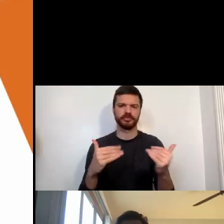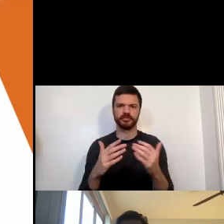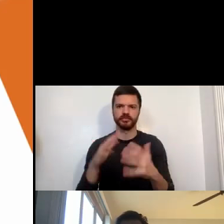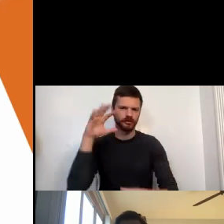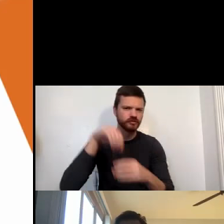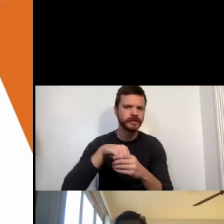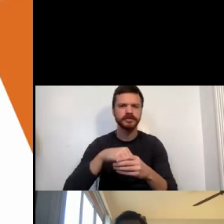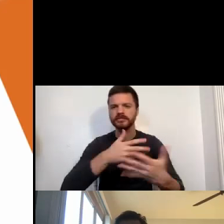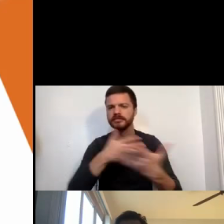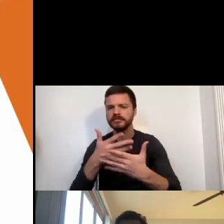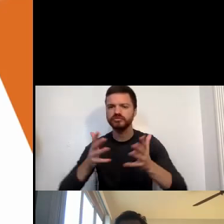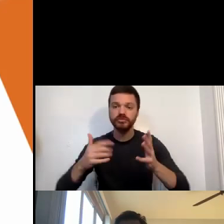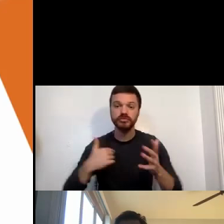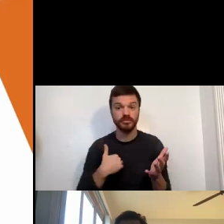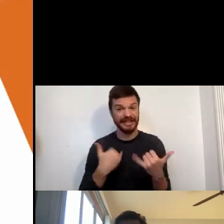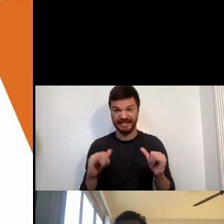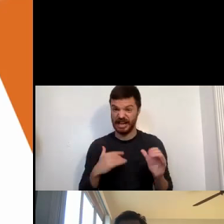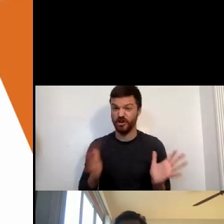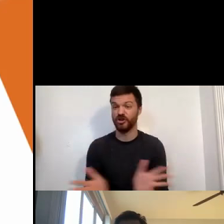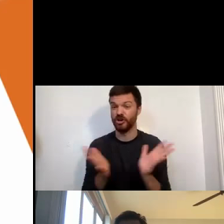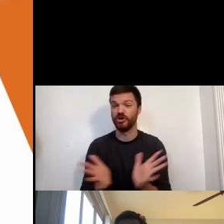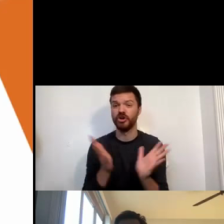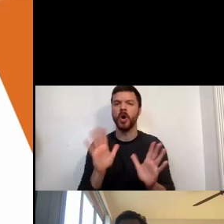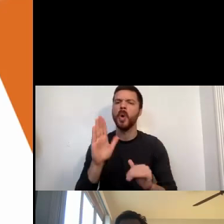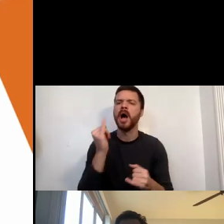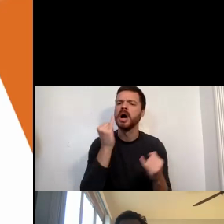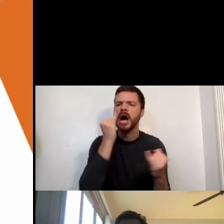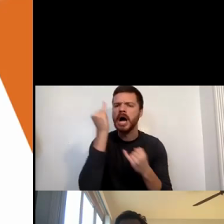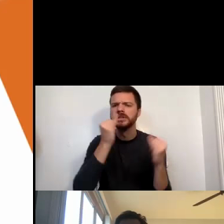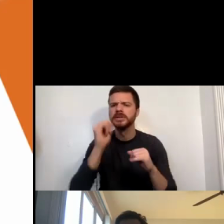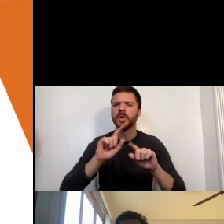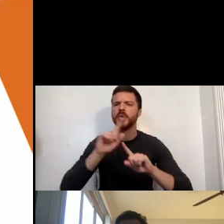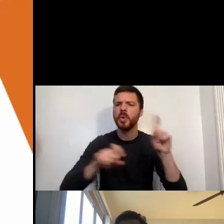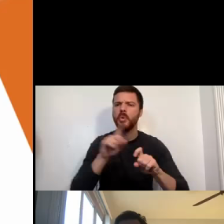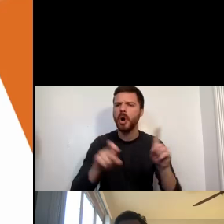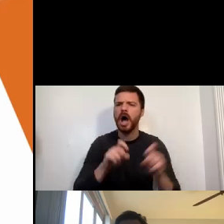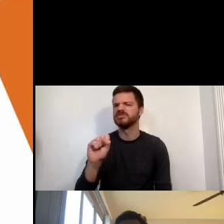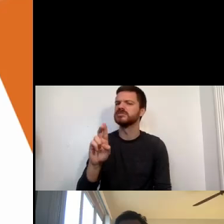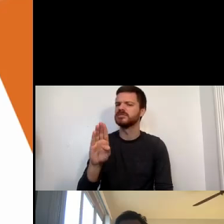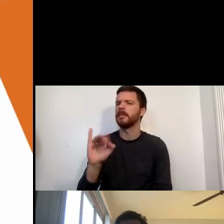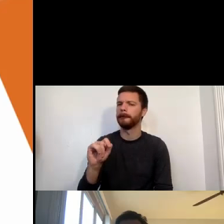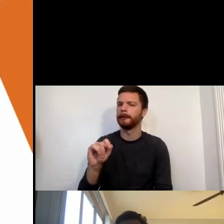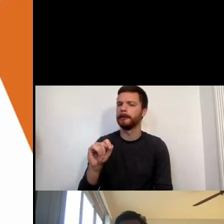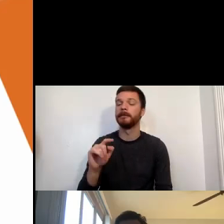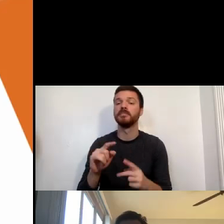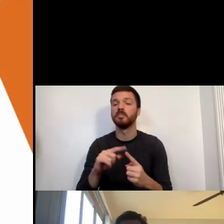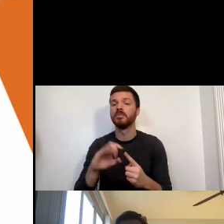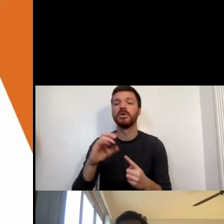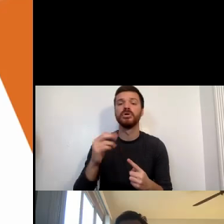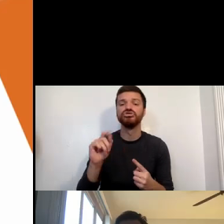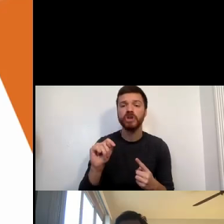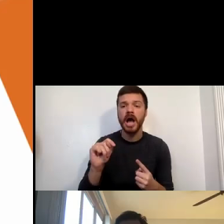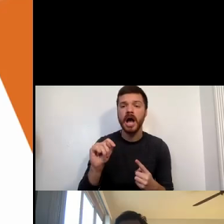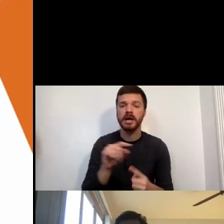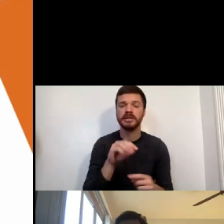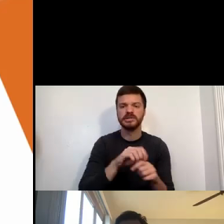encourage everyone to continue submitting your ideas and questions using the chat feature in Zoom